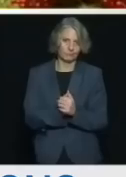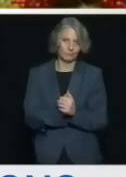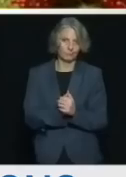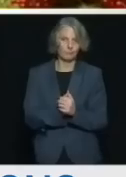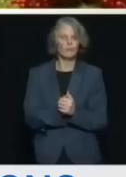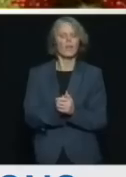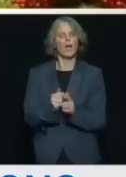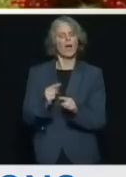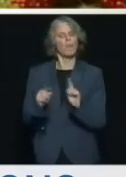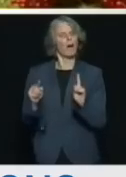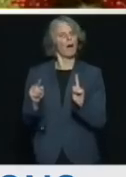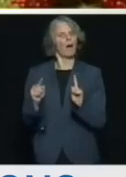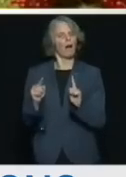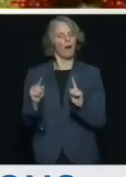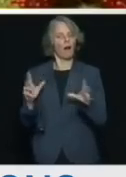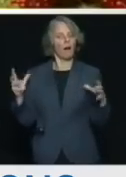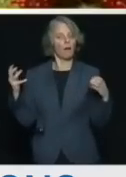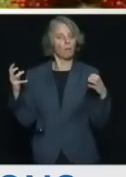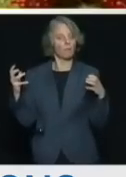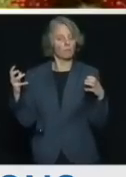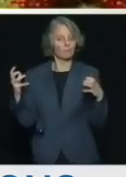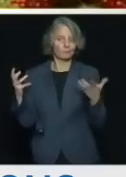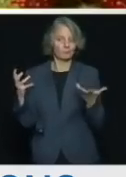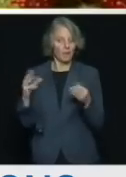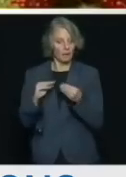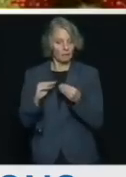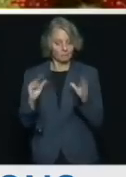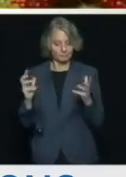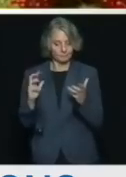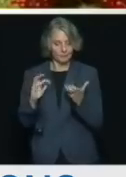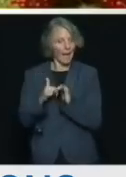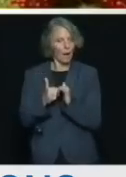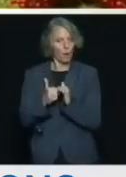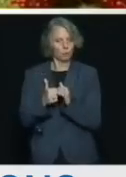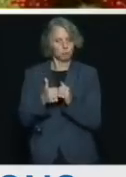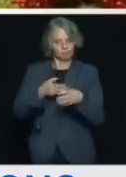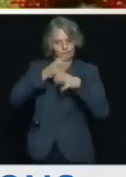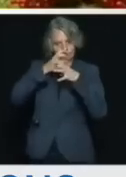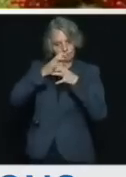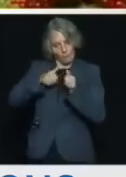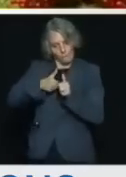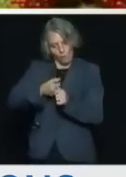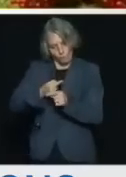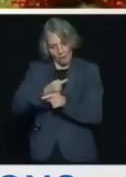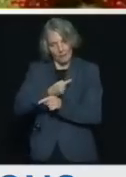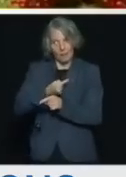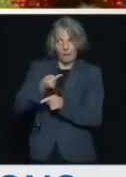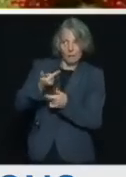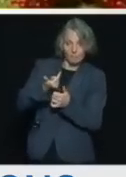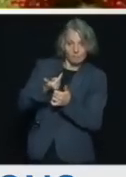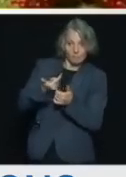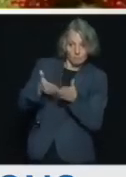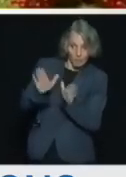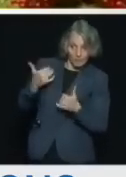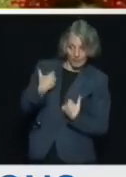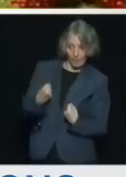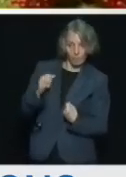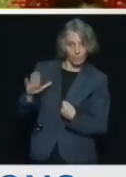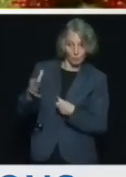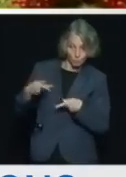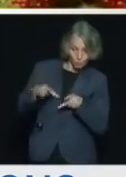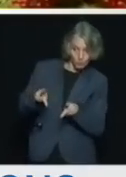what kinds of limits we have in place, what kinds of permissions public health is going to encourage us to